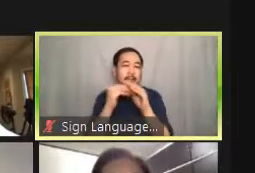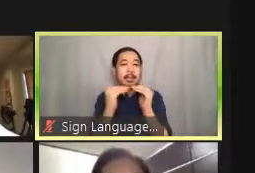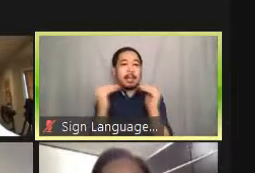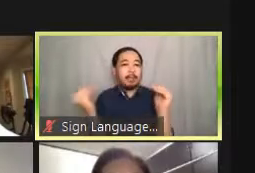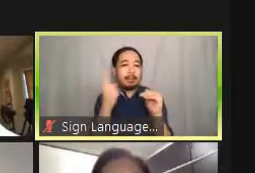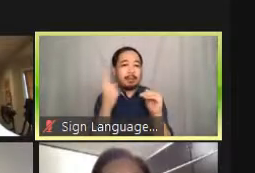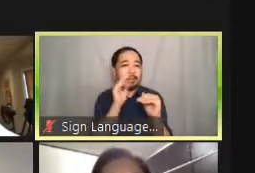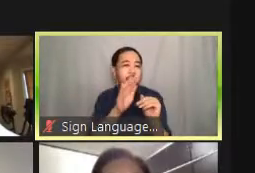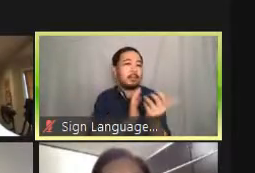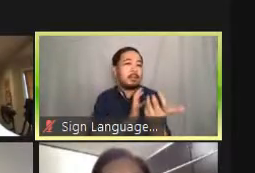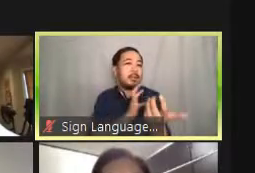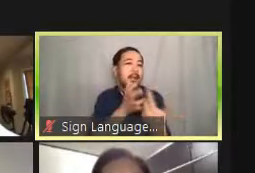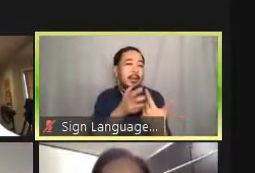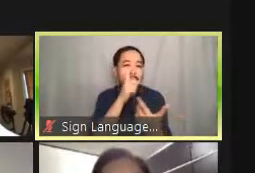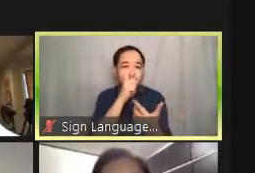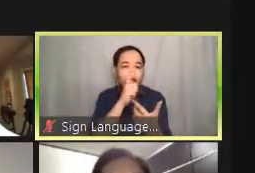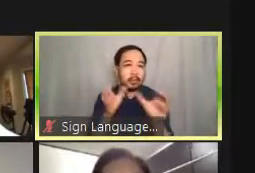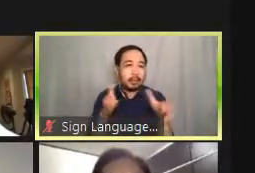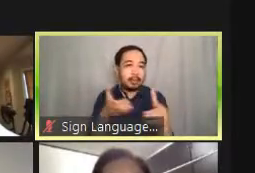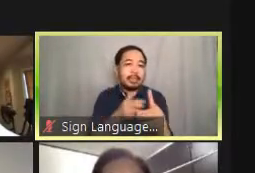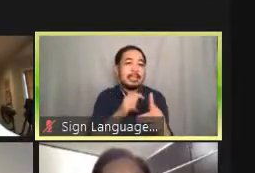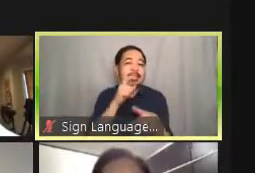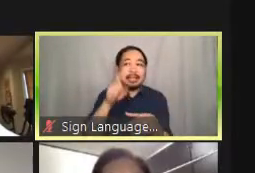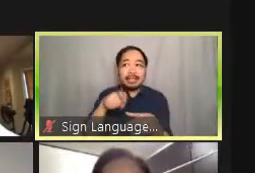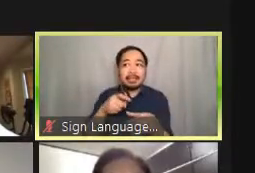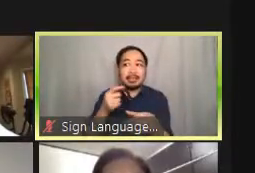level for your particular. Hindi po natin kailangan